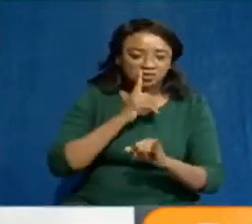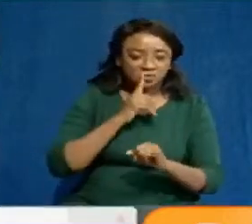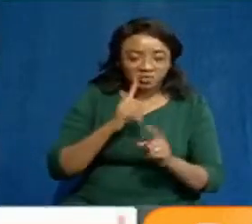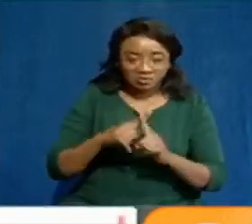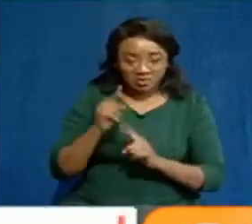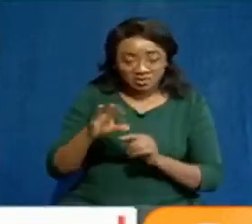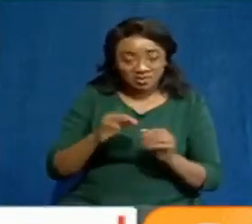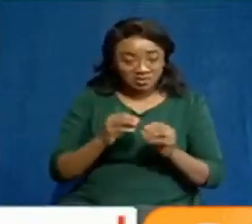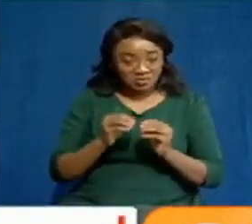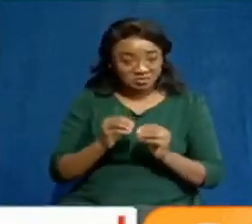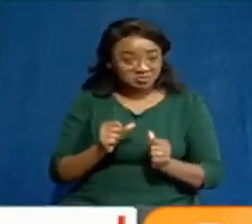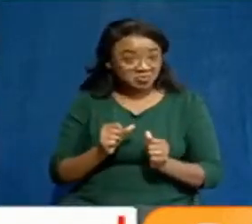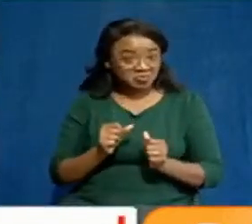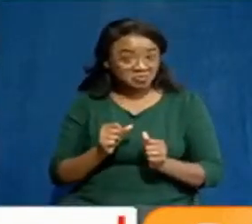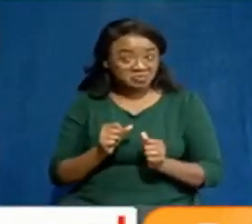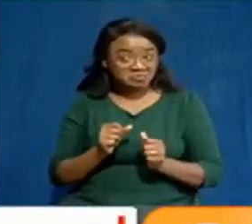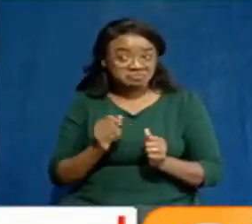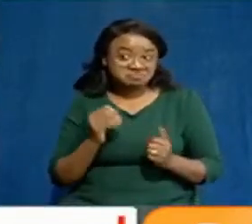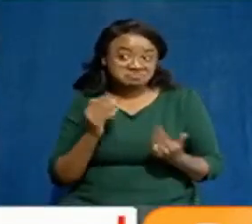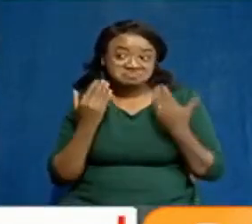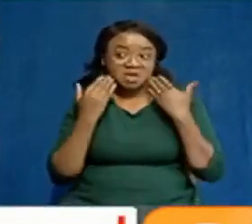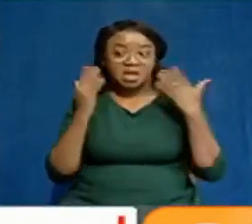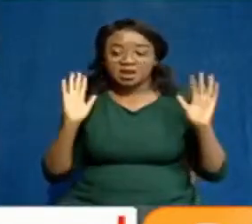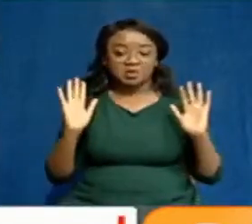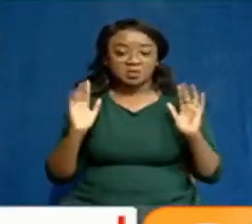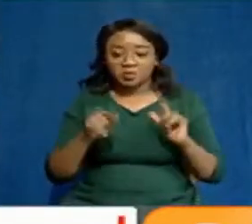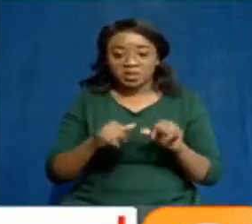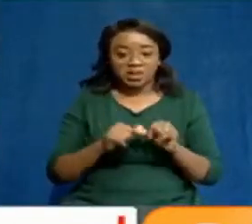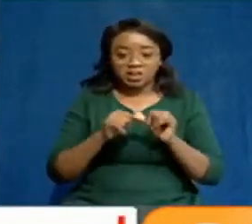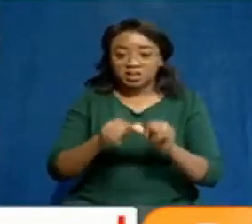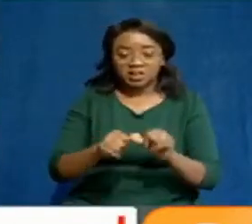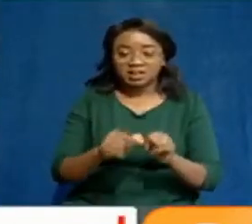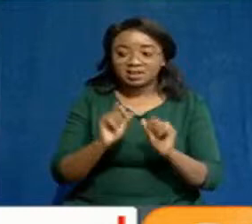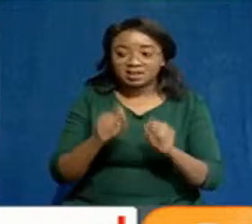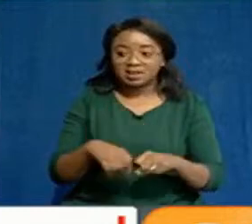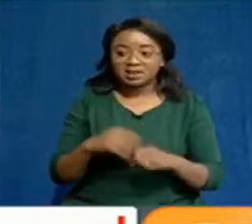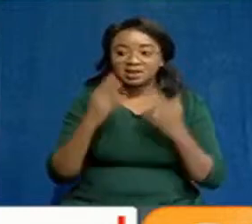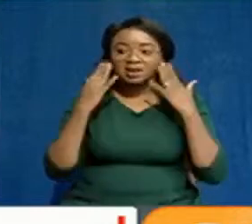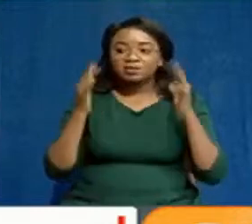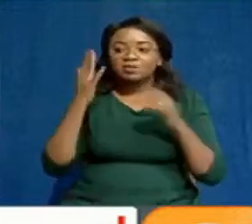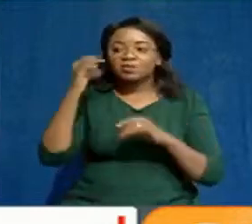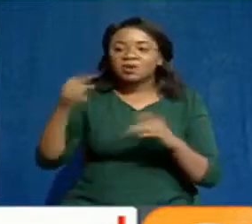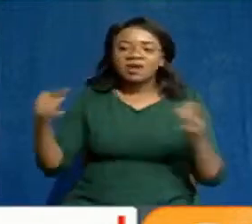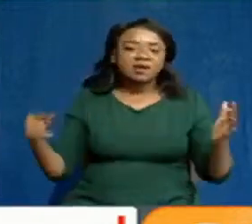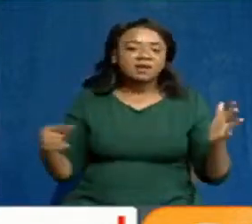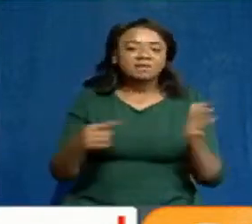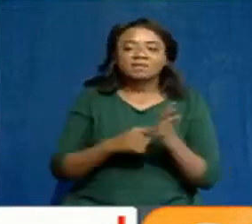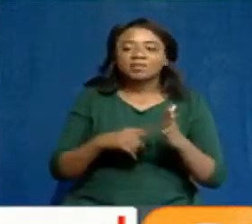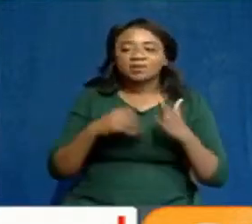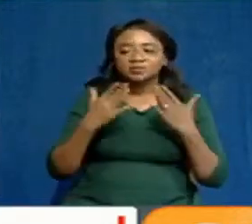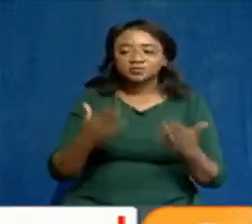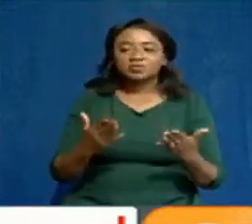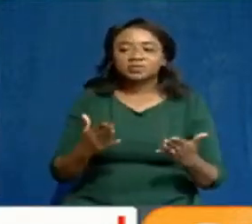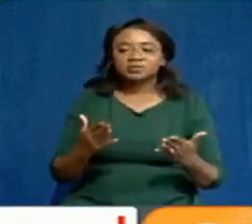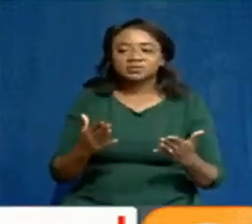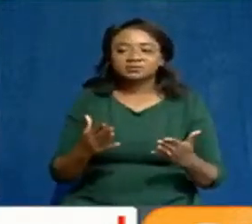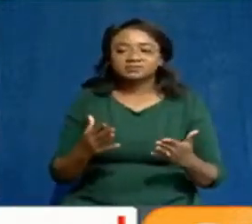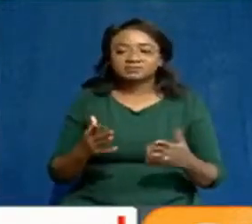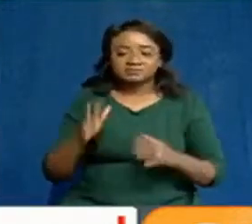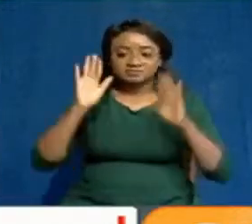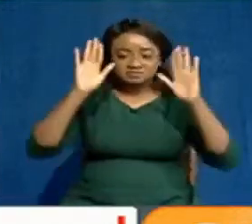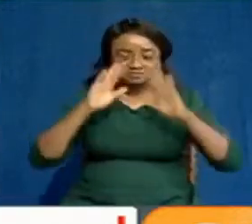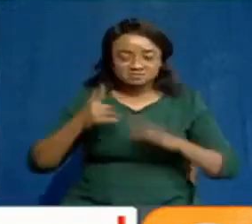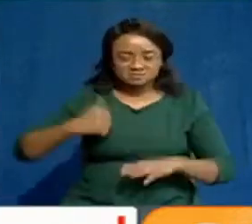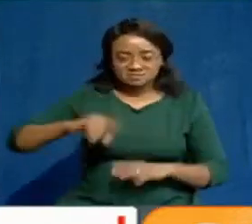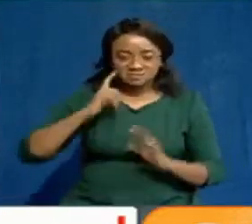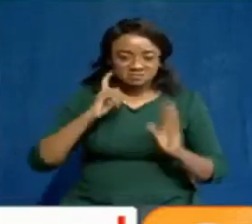sustainable it is, we are asking for answers from NEMA. Because the reality is some of these things, first we need to recognize